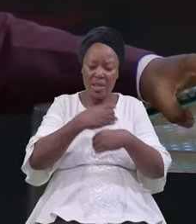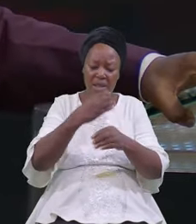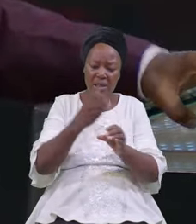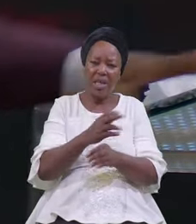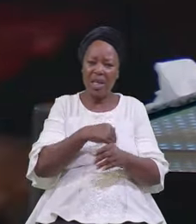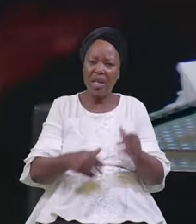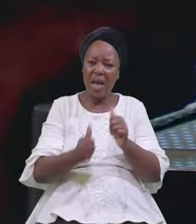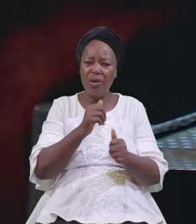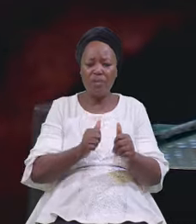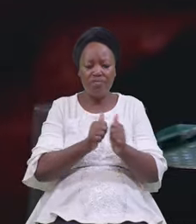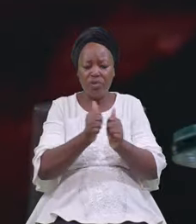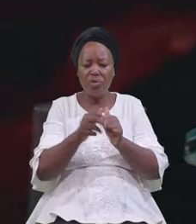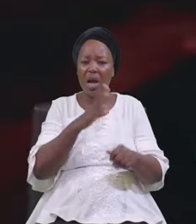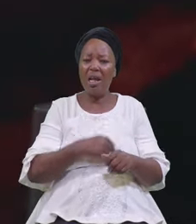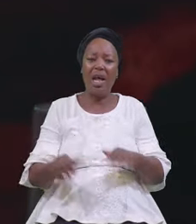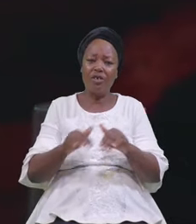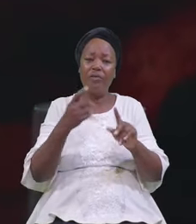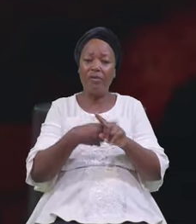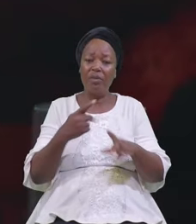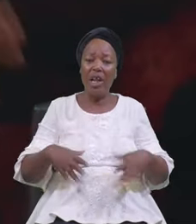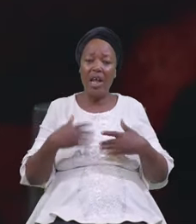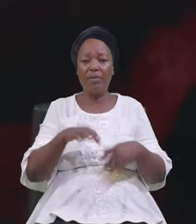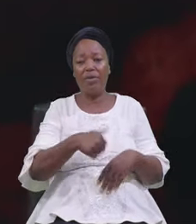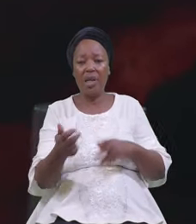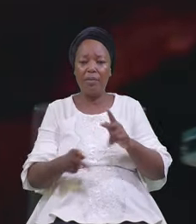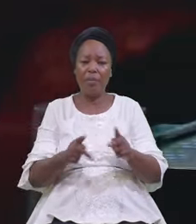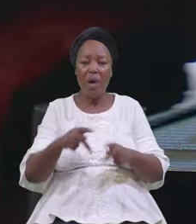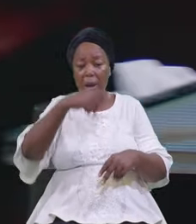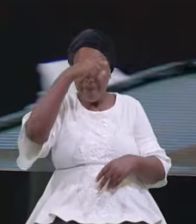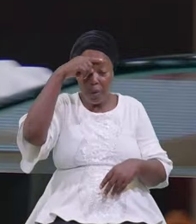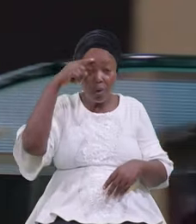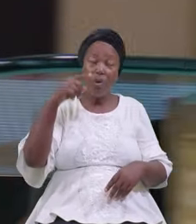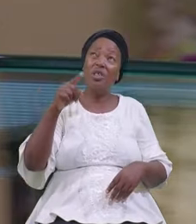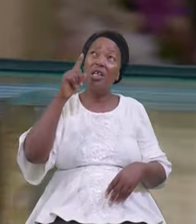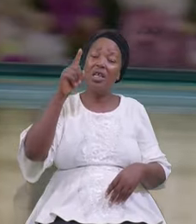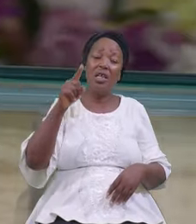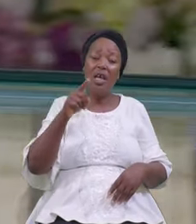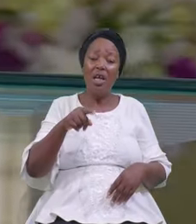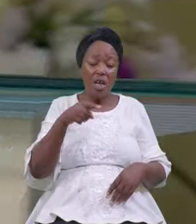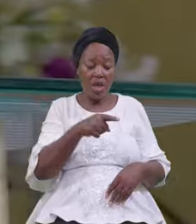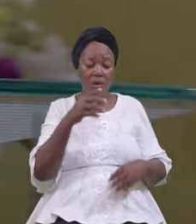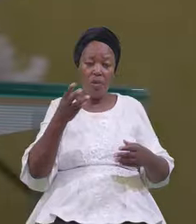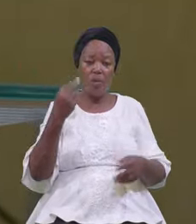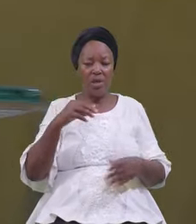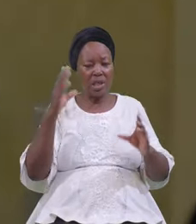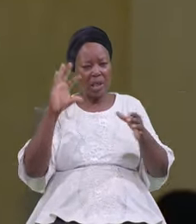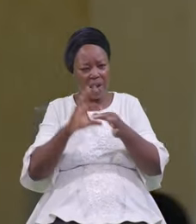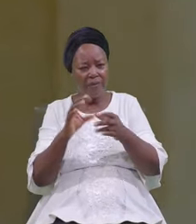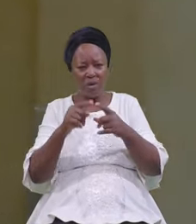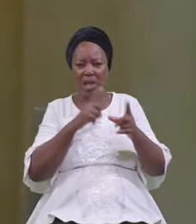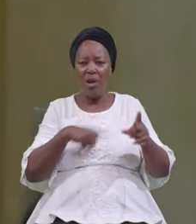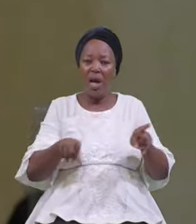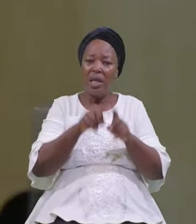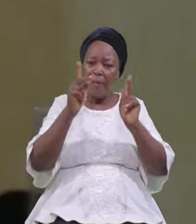and passion from the lives of other people, because he was cleaving to the Lord as a person that